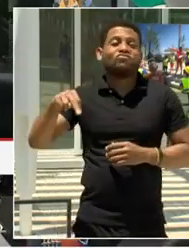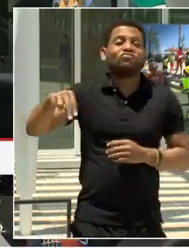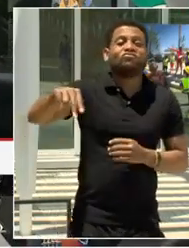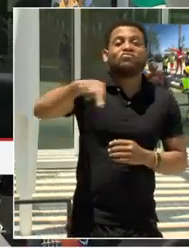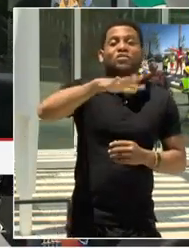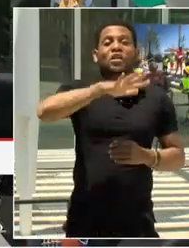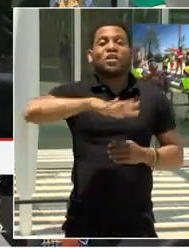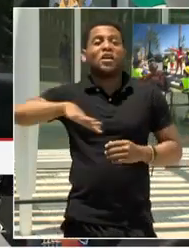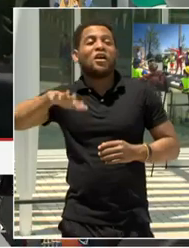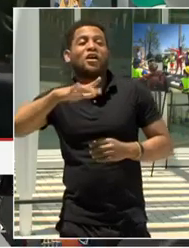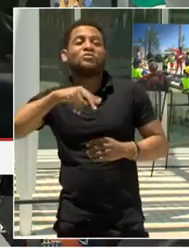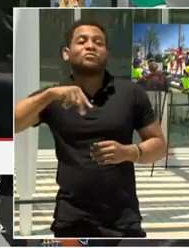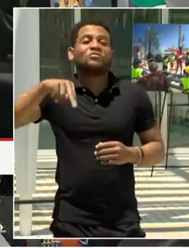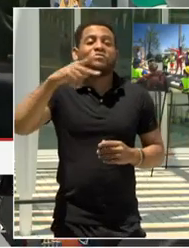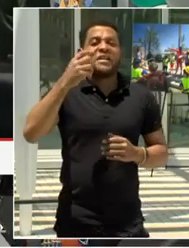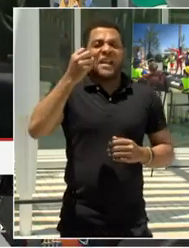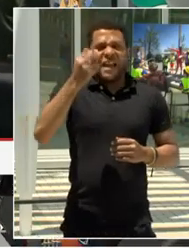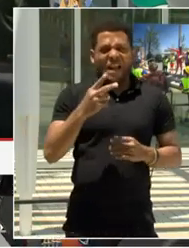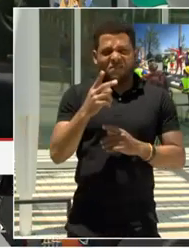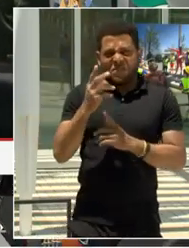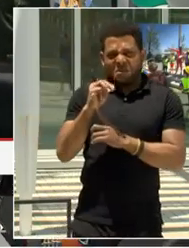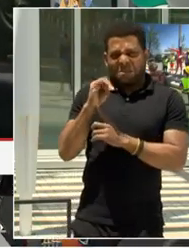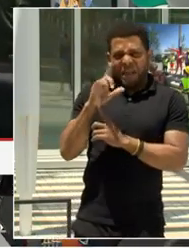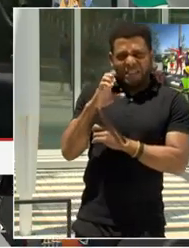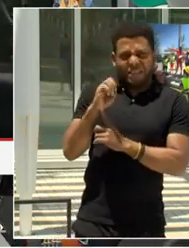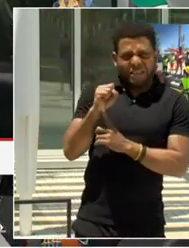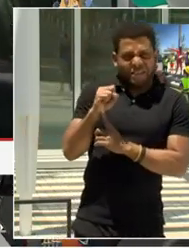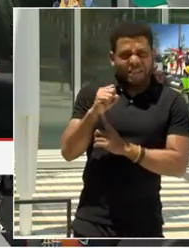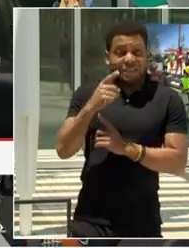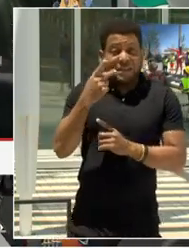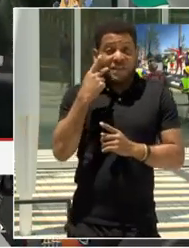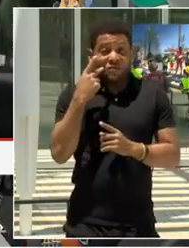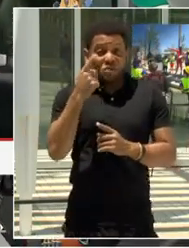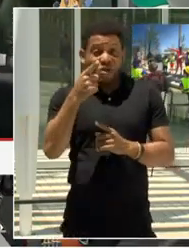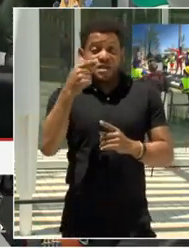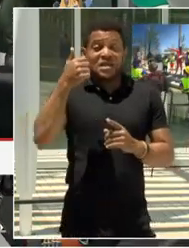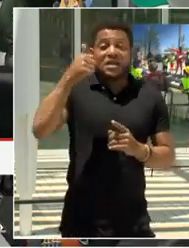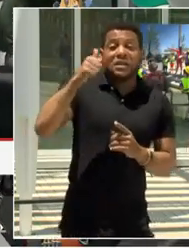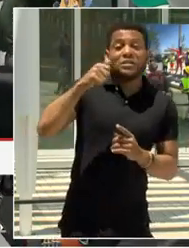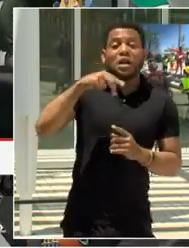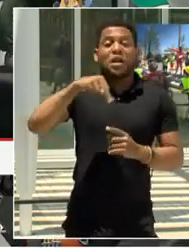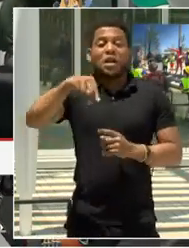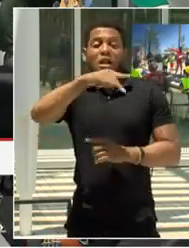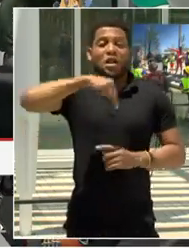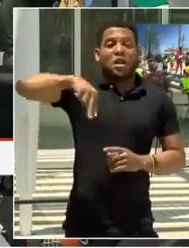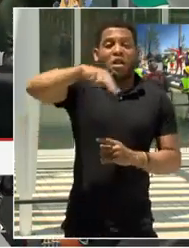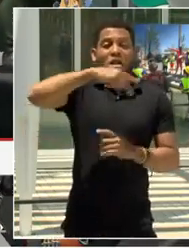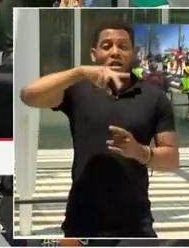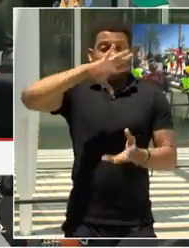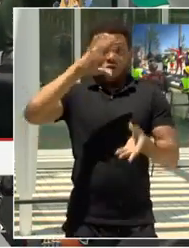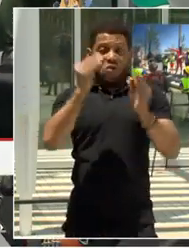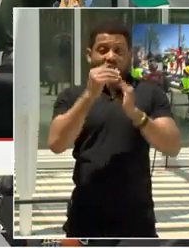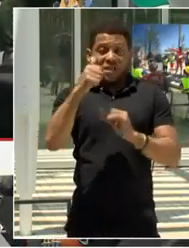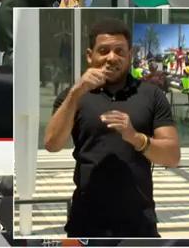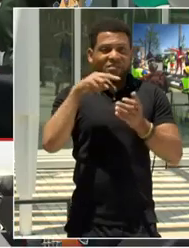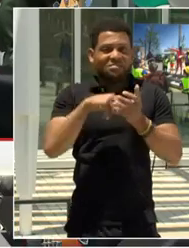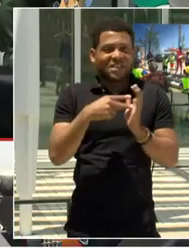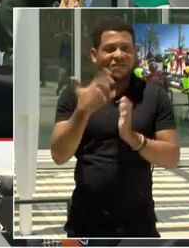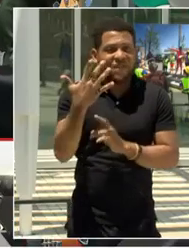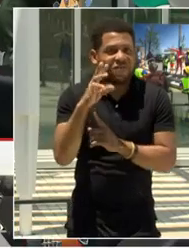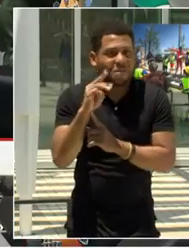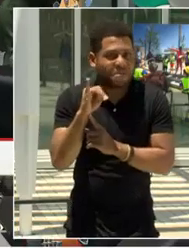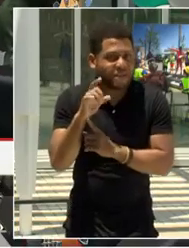Ward 5. Stop by and do some exercising right along the trail. Director Hunter